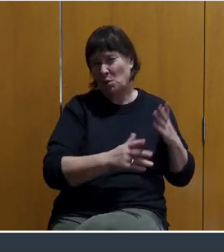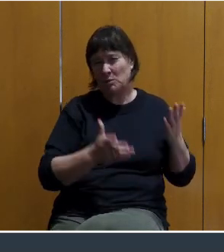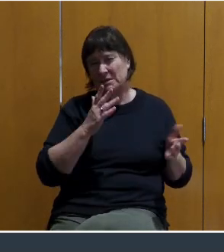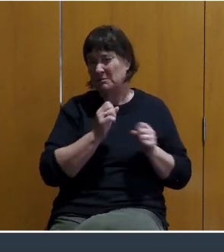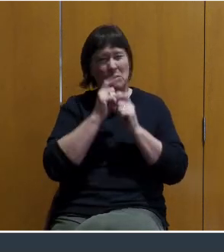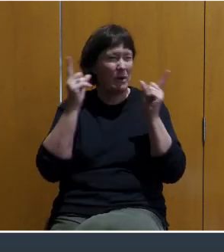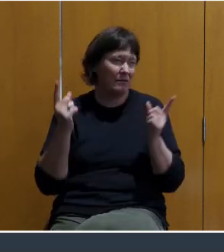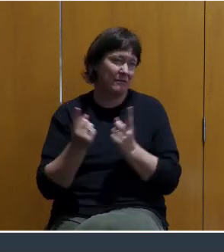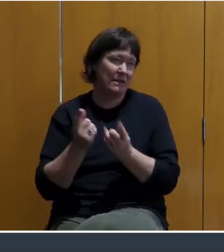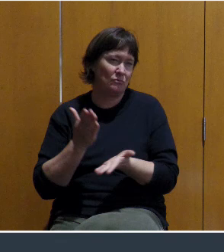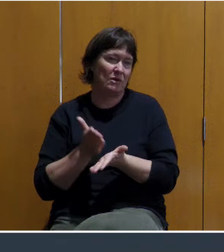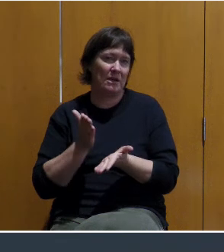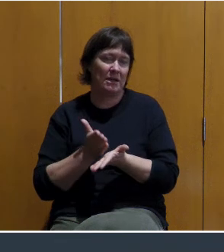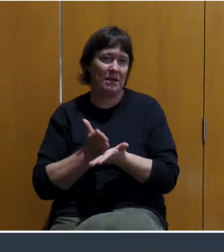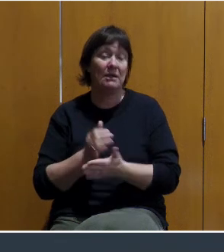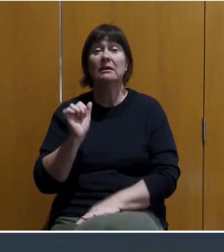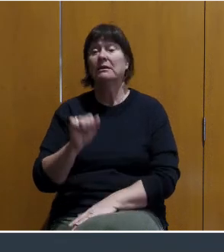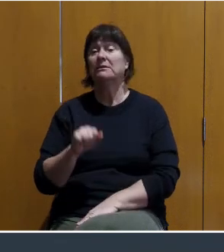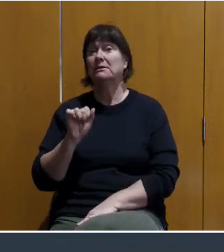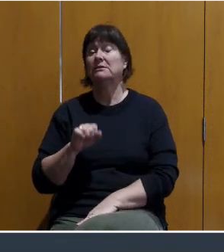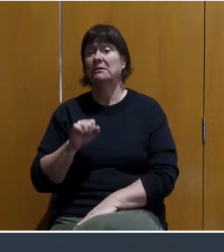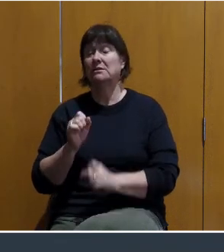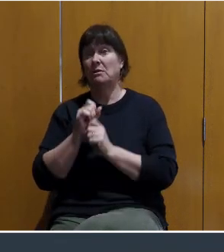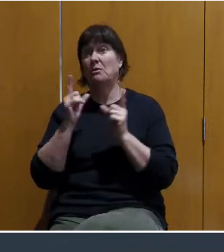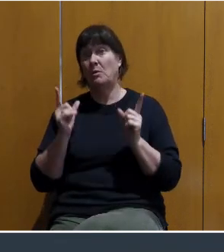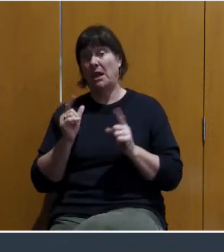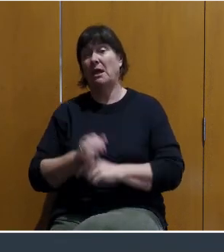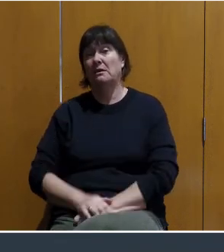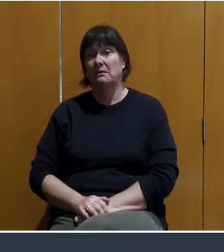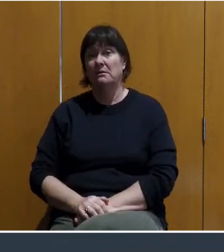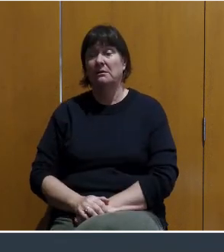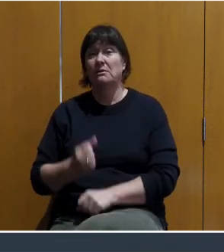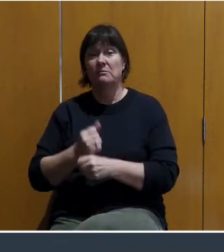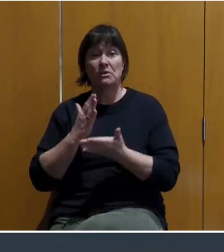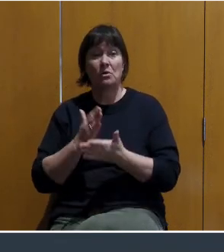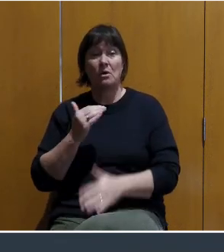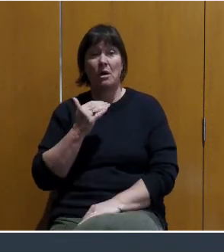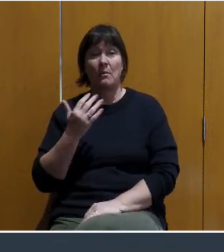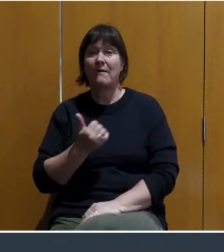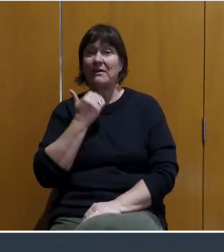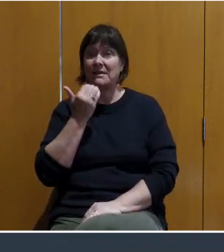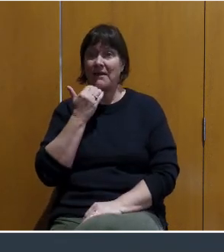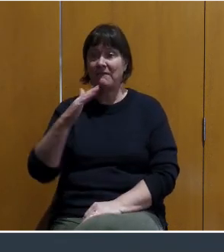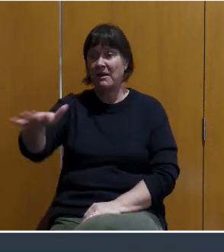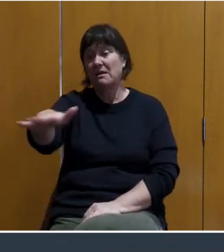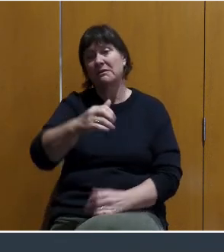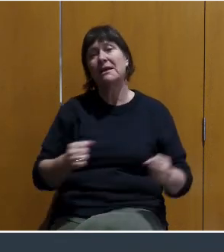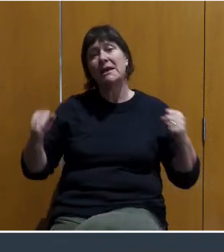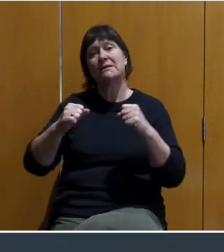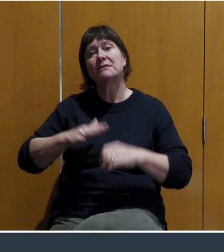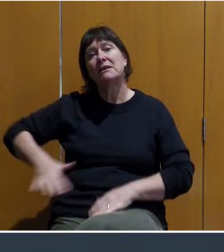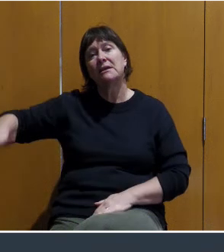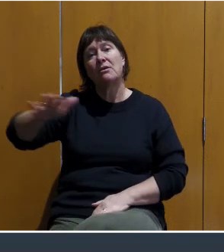Yeah, exactly. And I think that's something we are aware of in terms of ensuring that we have adequate off-lead exercise